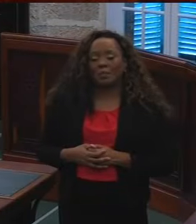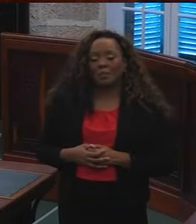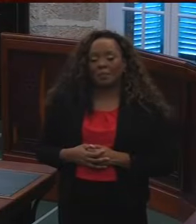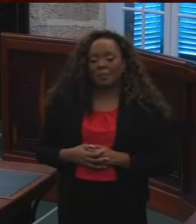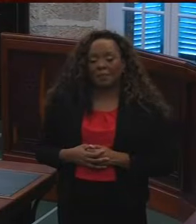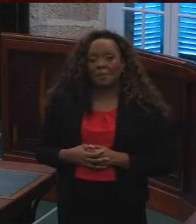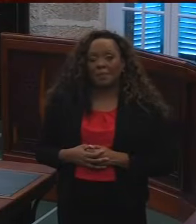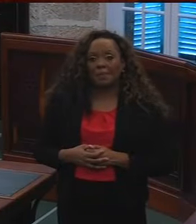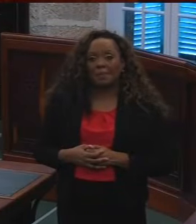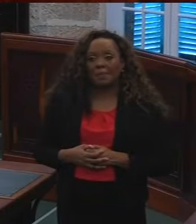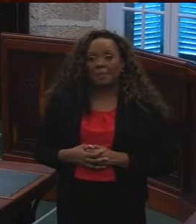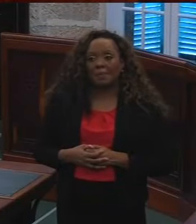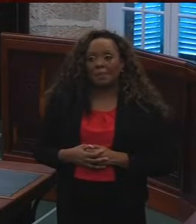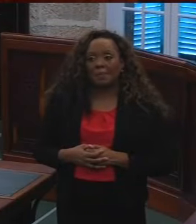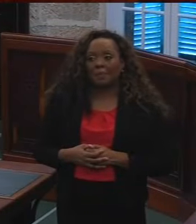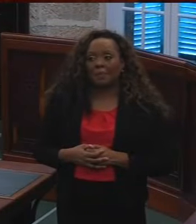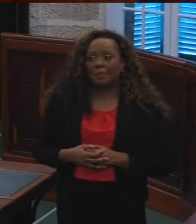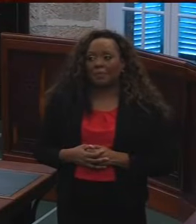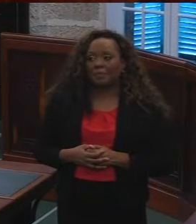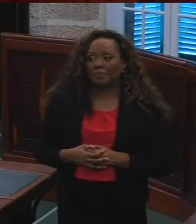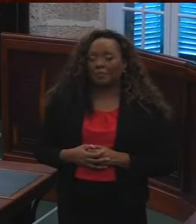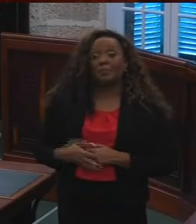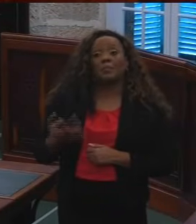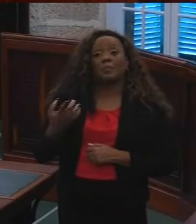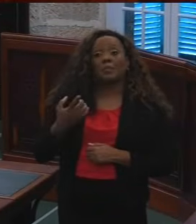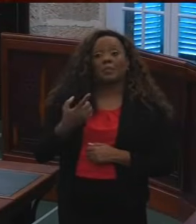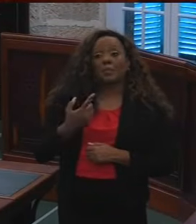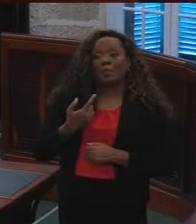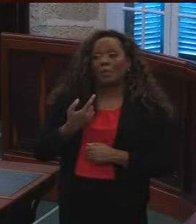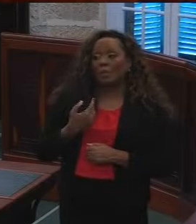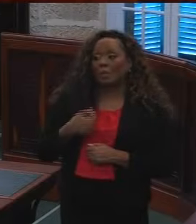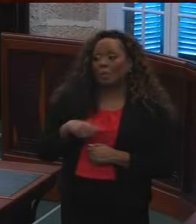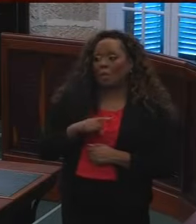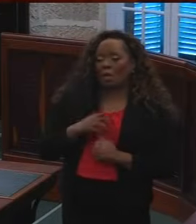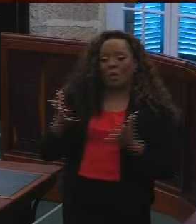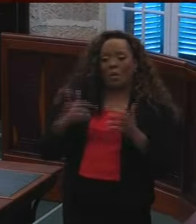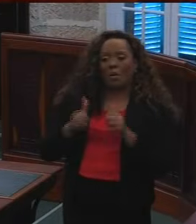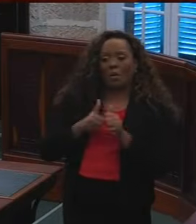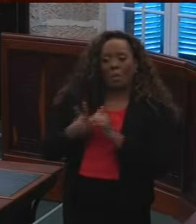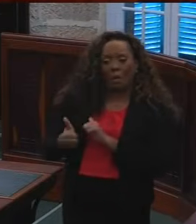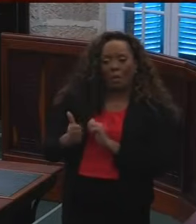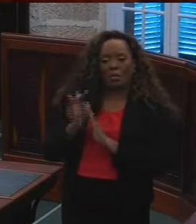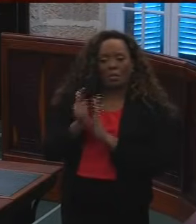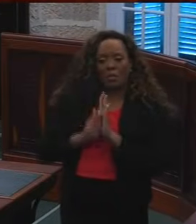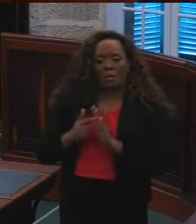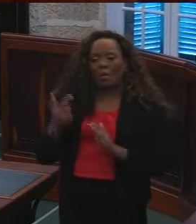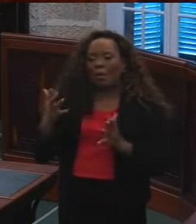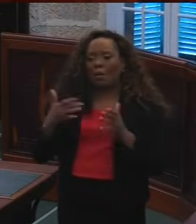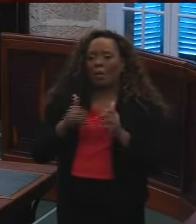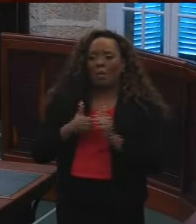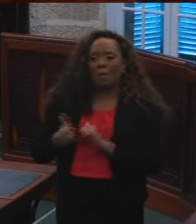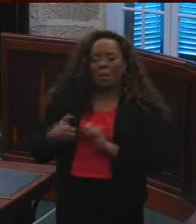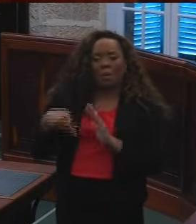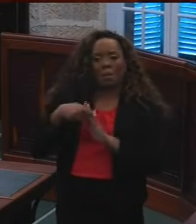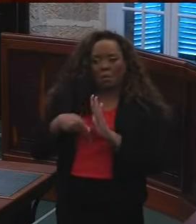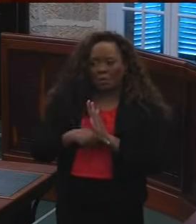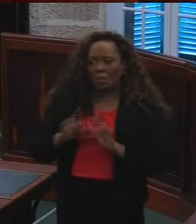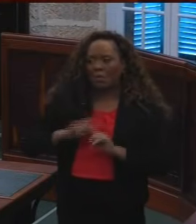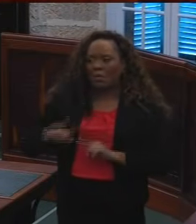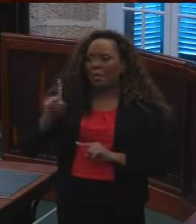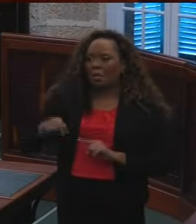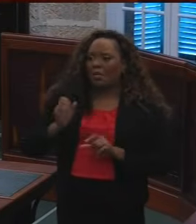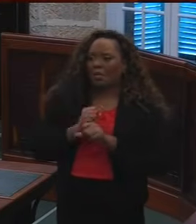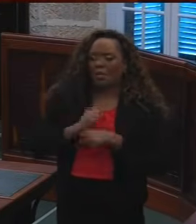pass the test as it relates to the care and protection of our